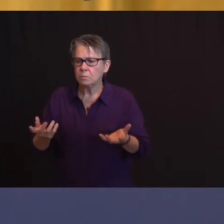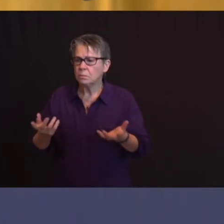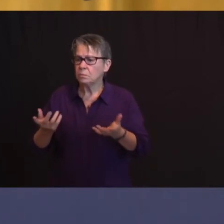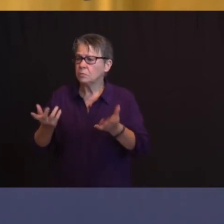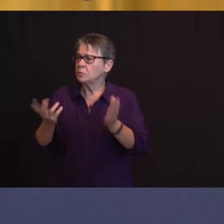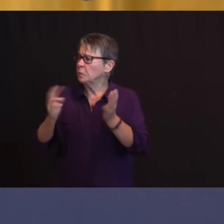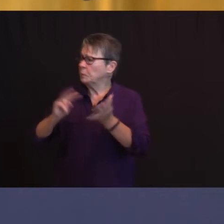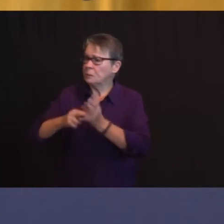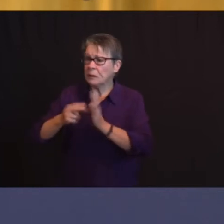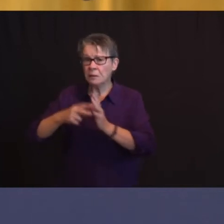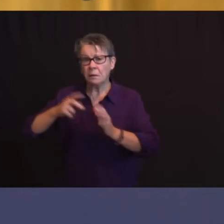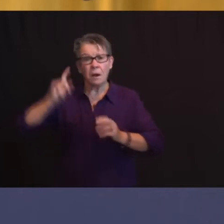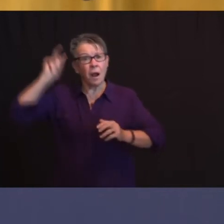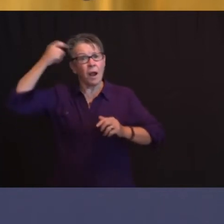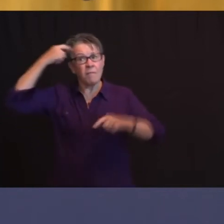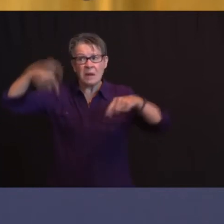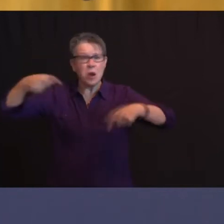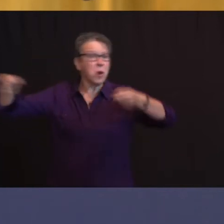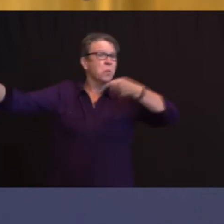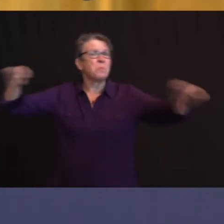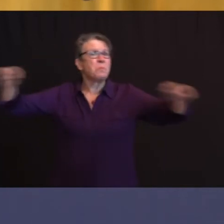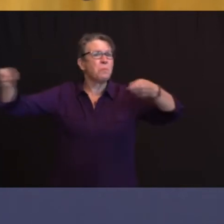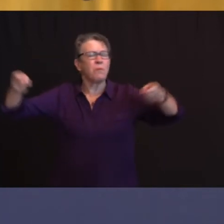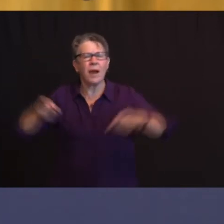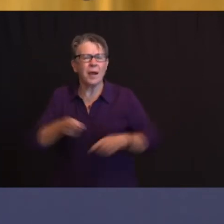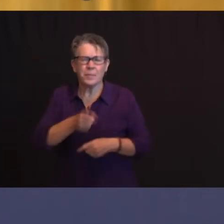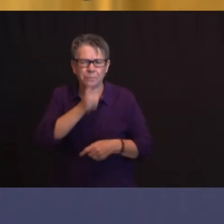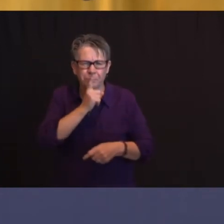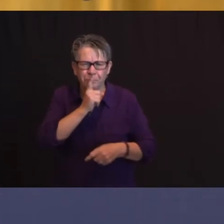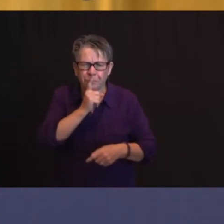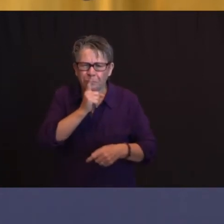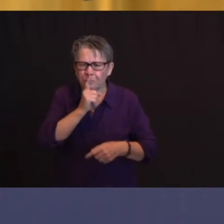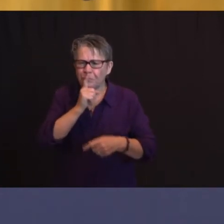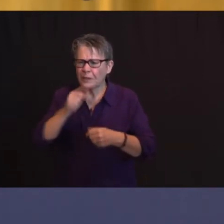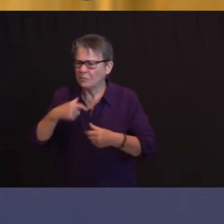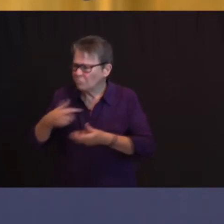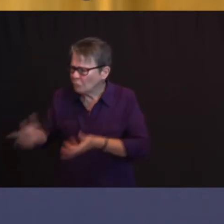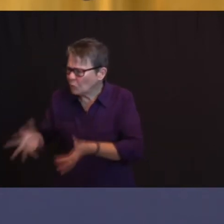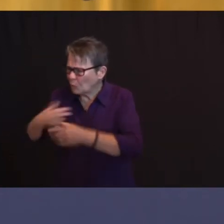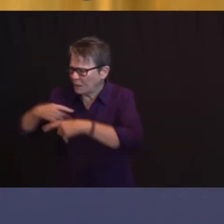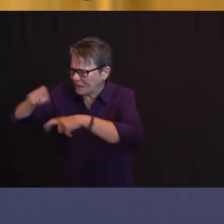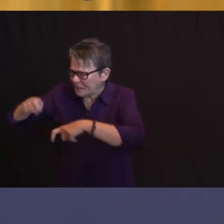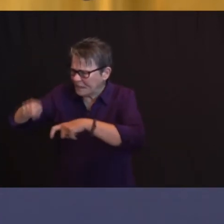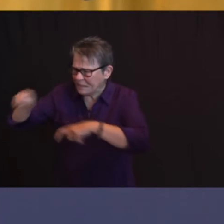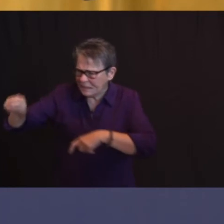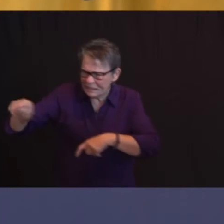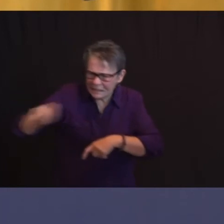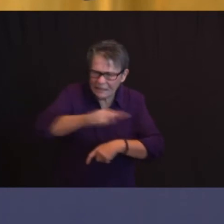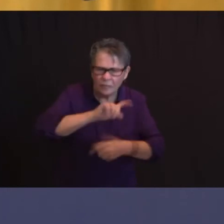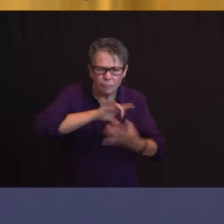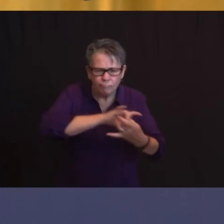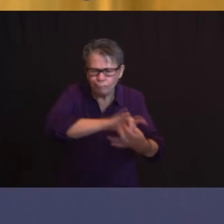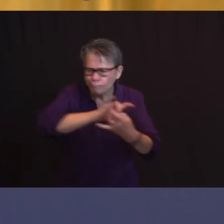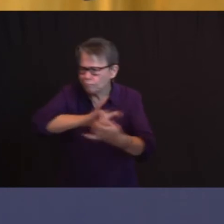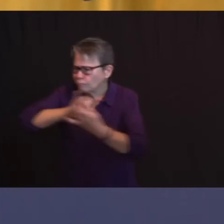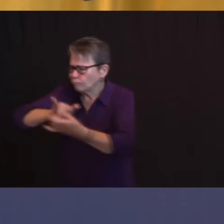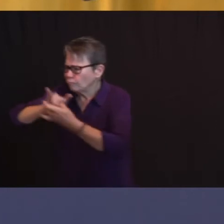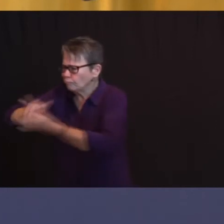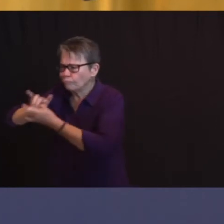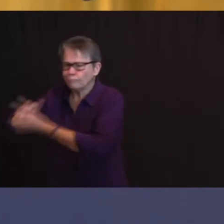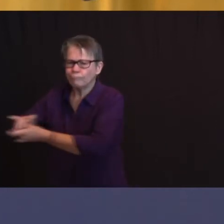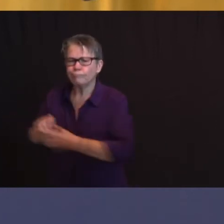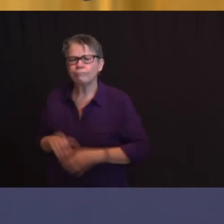leaders who overwhelmingly do the right thing. So at all those levels, thank you. We'll start over here with Dave, but before we do, just to say we're going to stay on